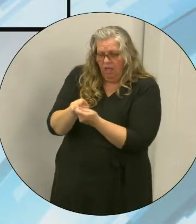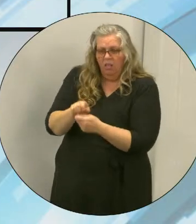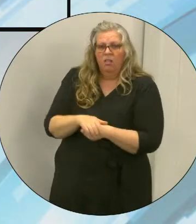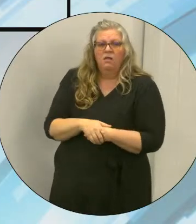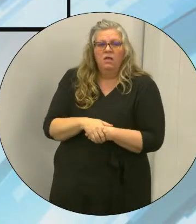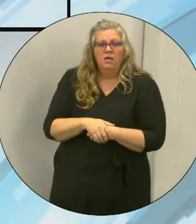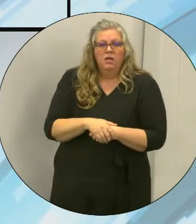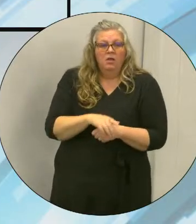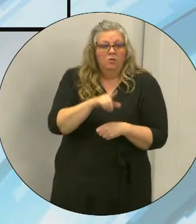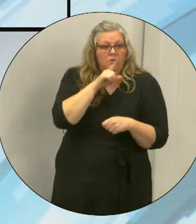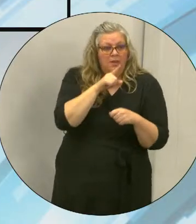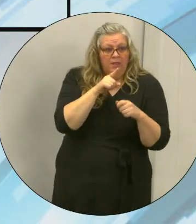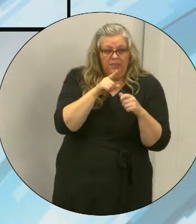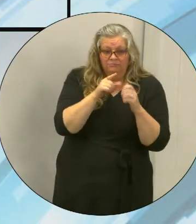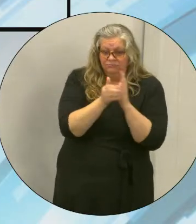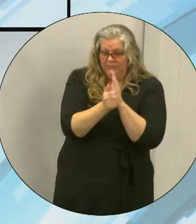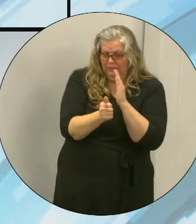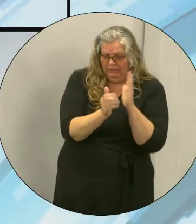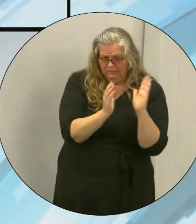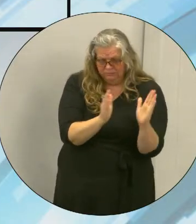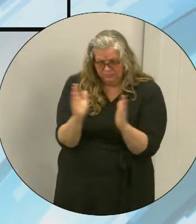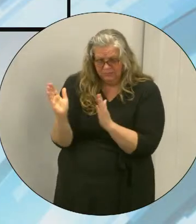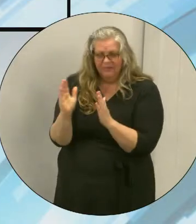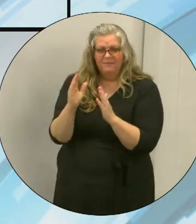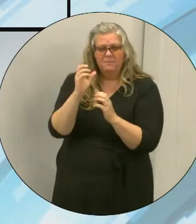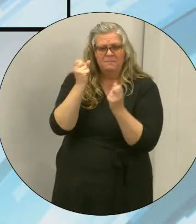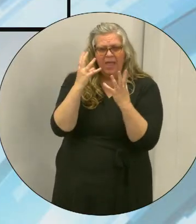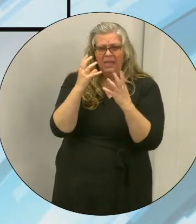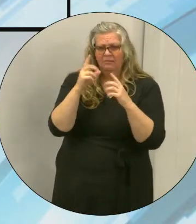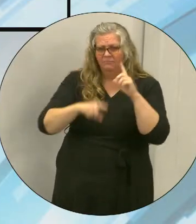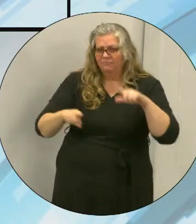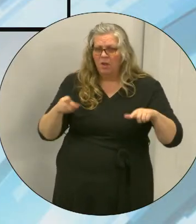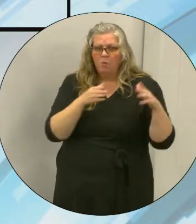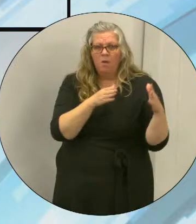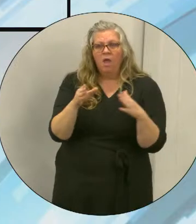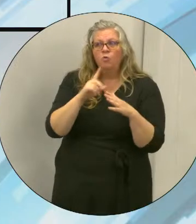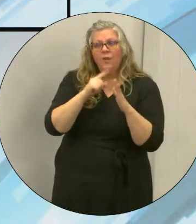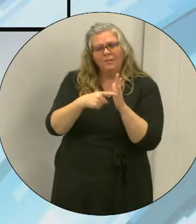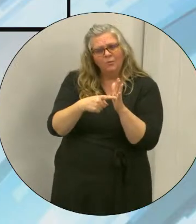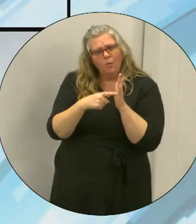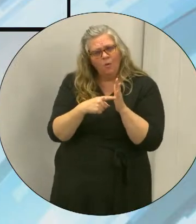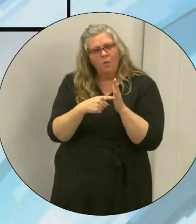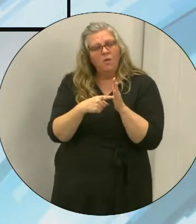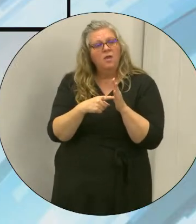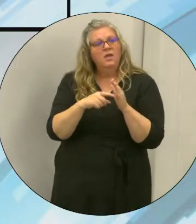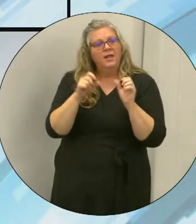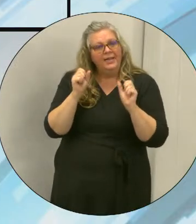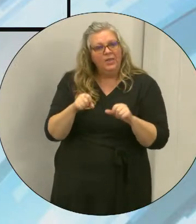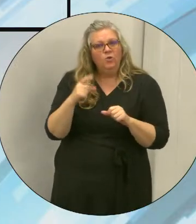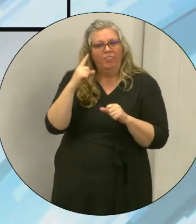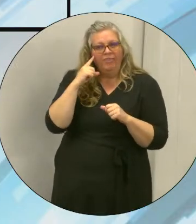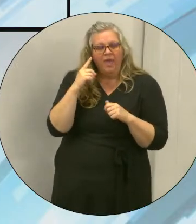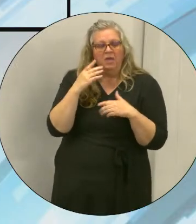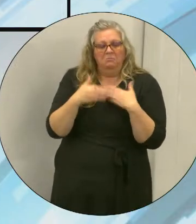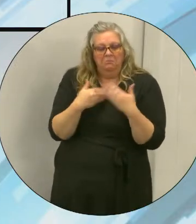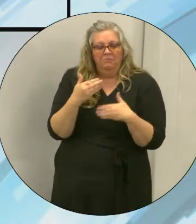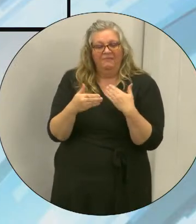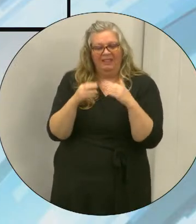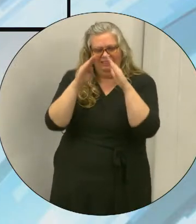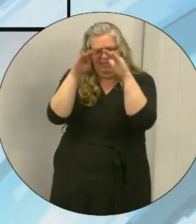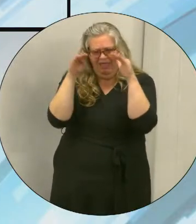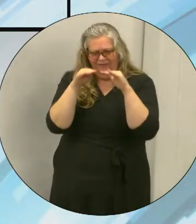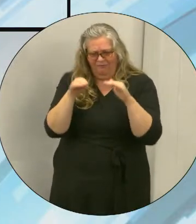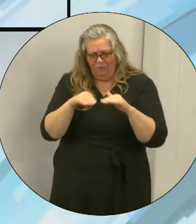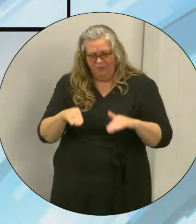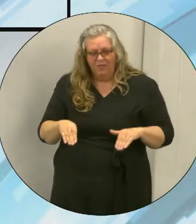was tactical in a variety of ways. And so it showed me that he had the ability to critically think through a variety of levels in order to